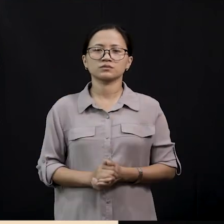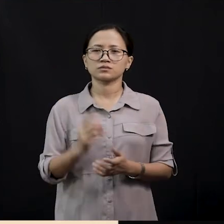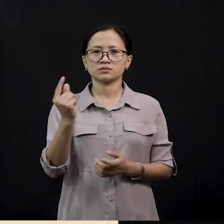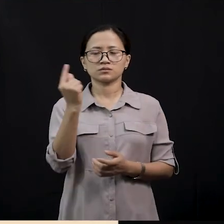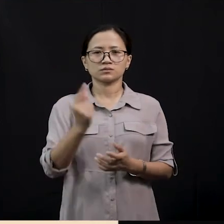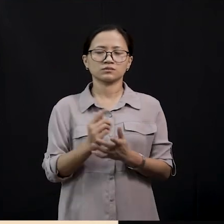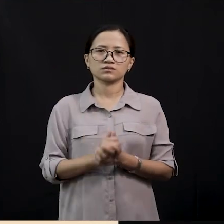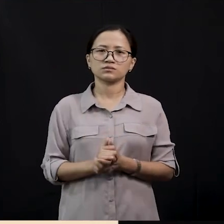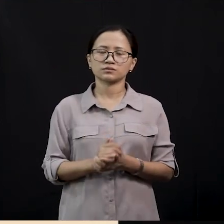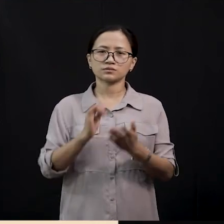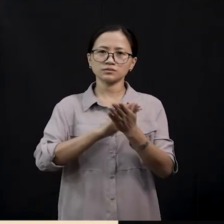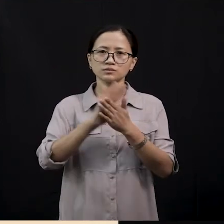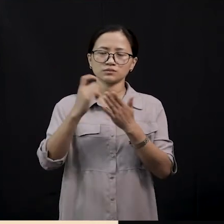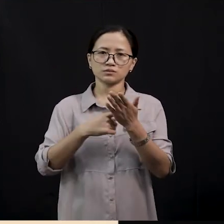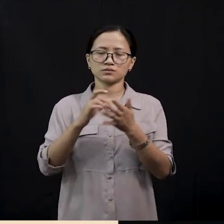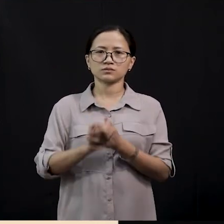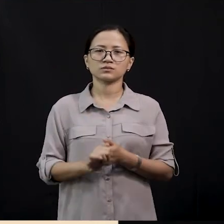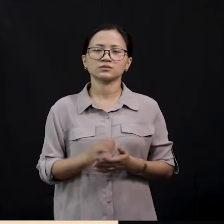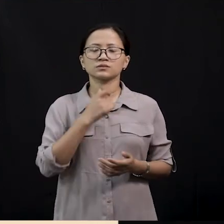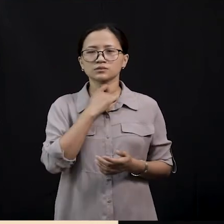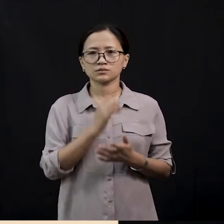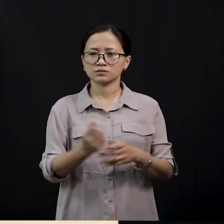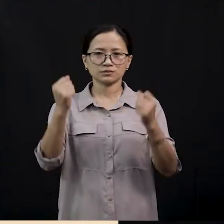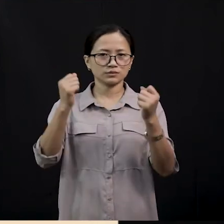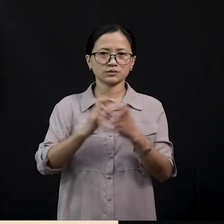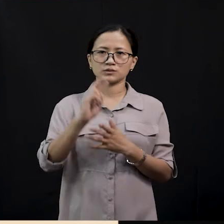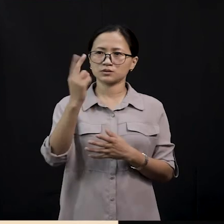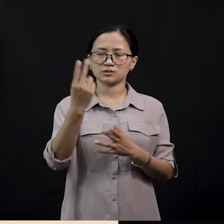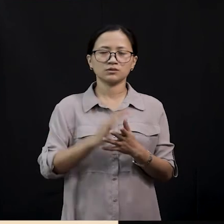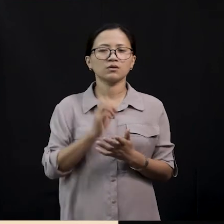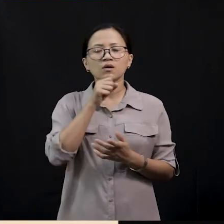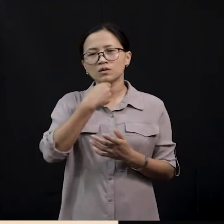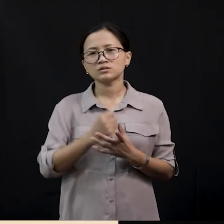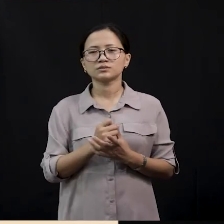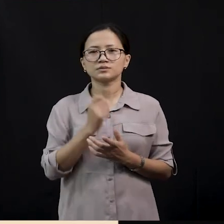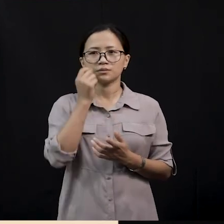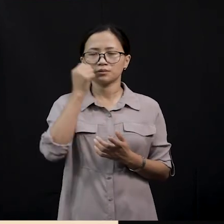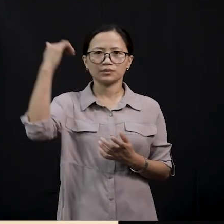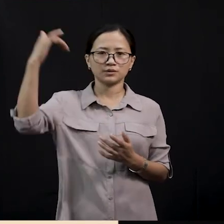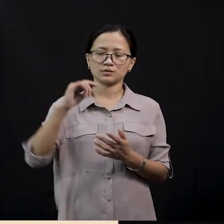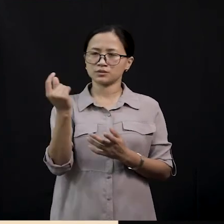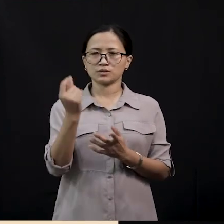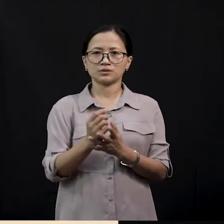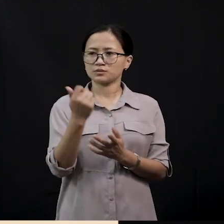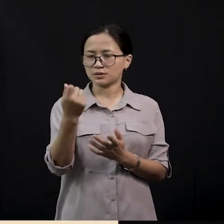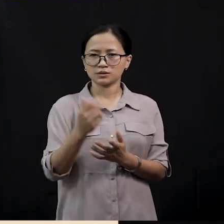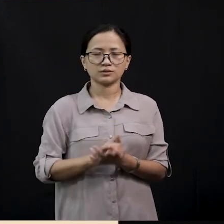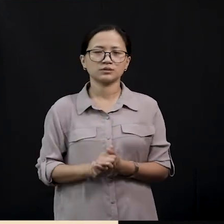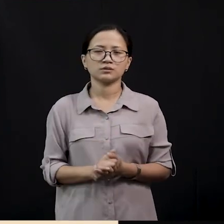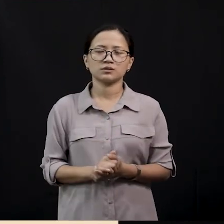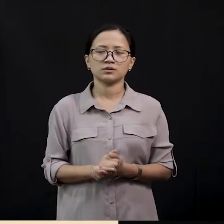was using his power to hire him, promised him power. The second one, the old man, was using money to hire